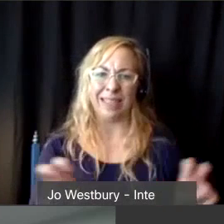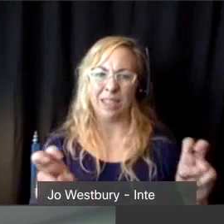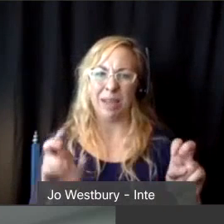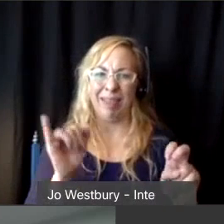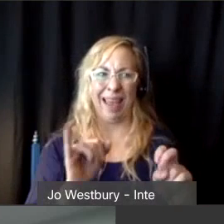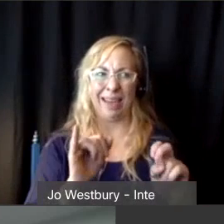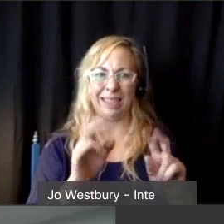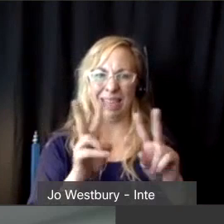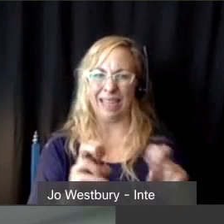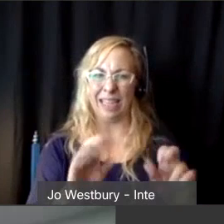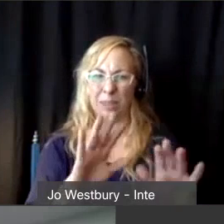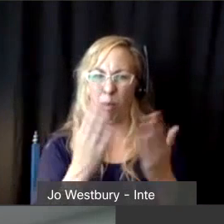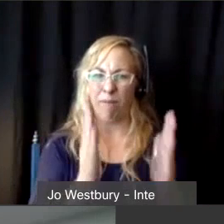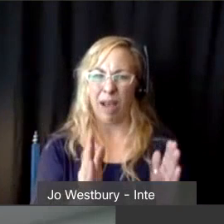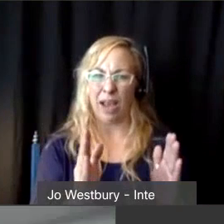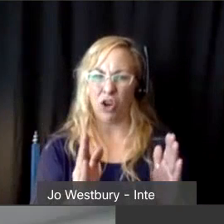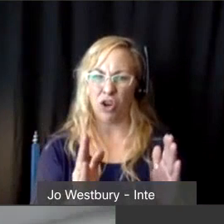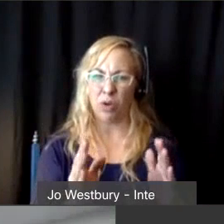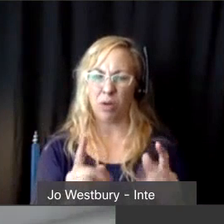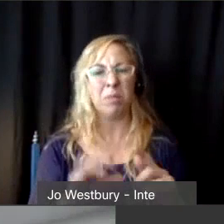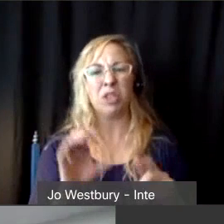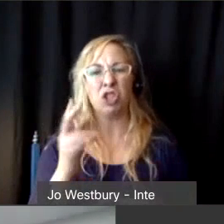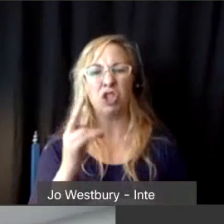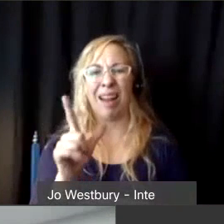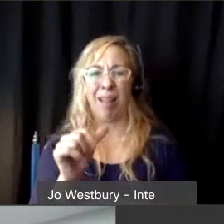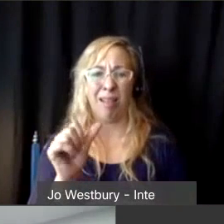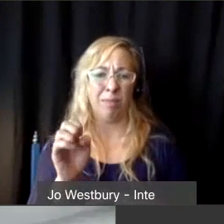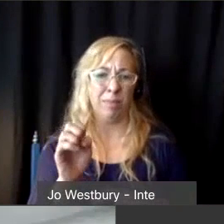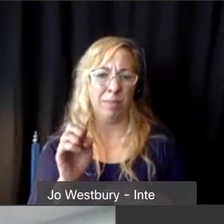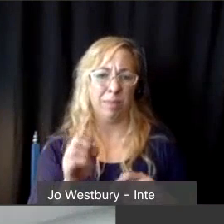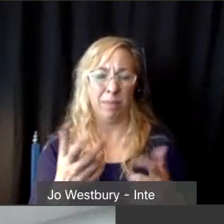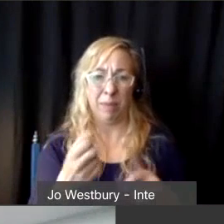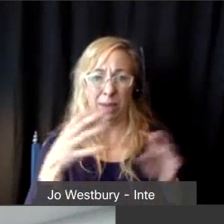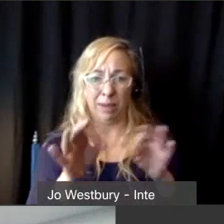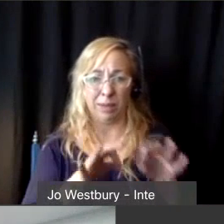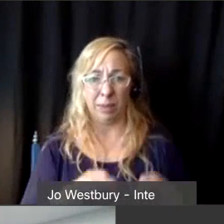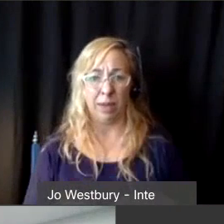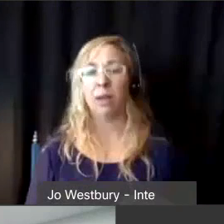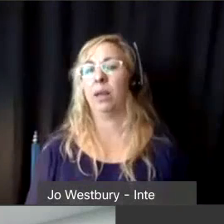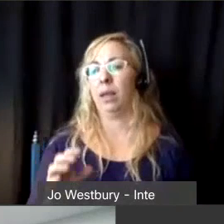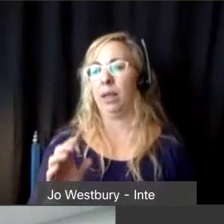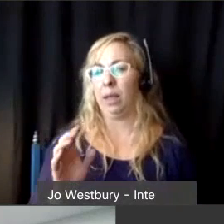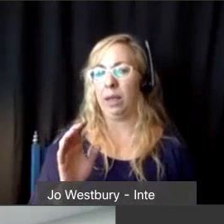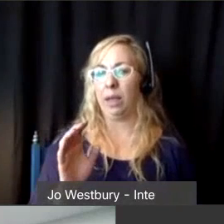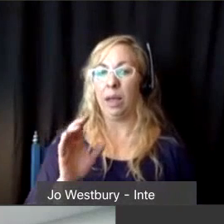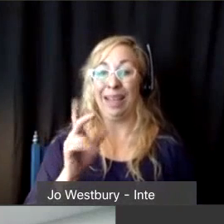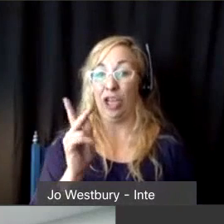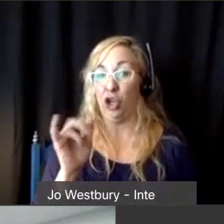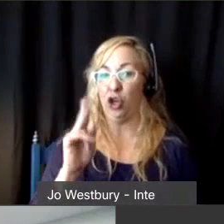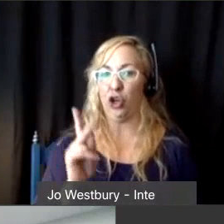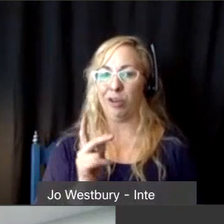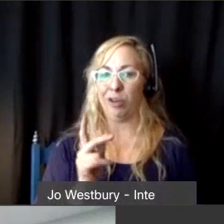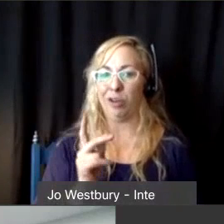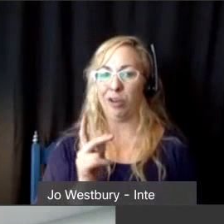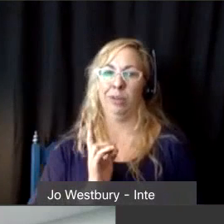maybe Chanel could speak more to that. Correct. Before Chanel speaks to that, if I could just jump in and say,